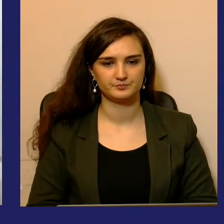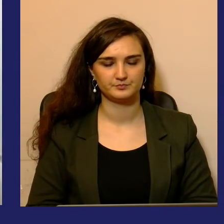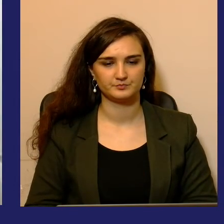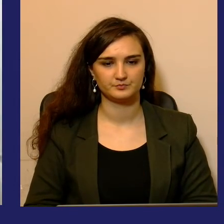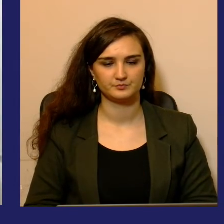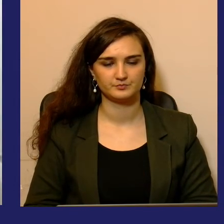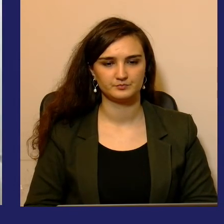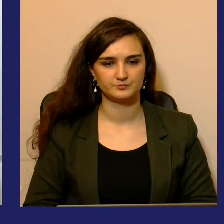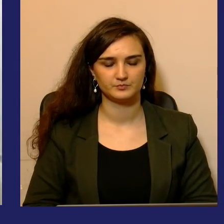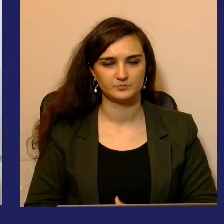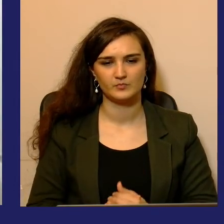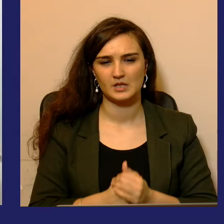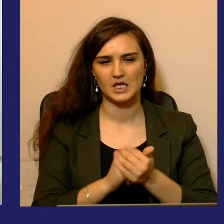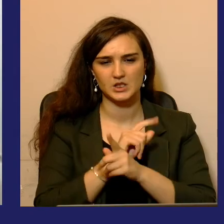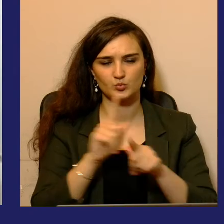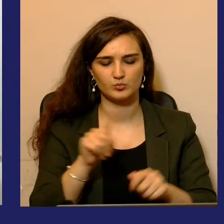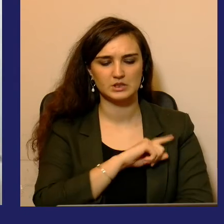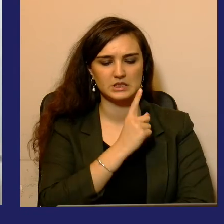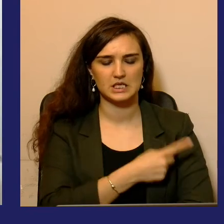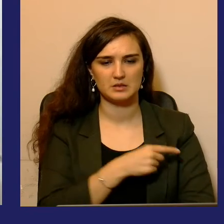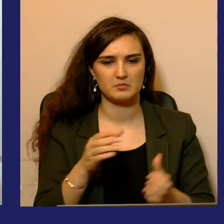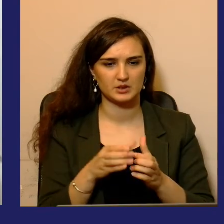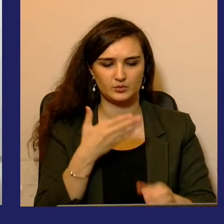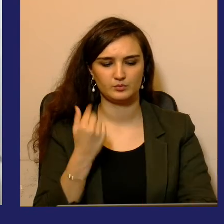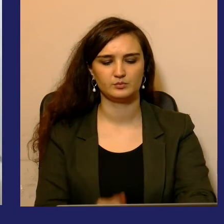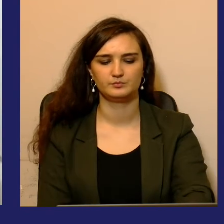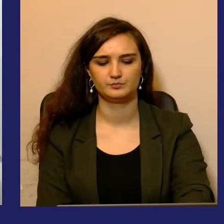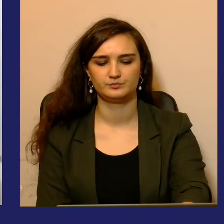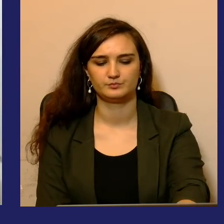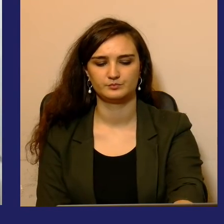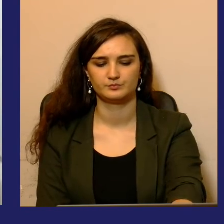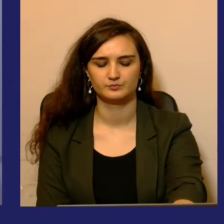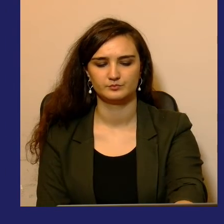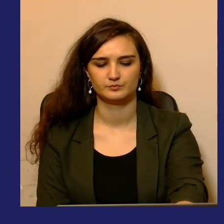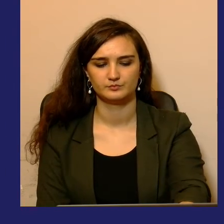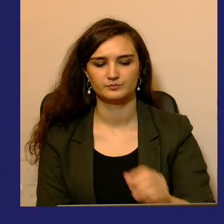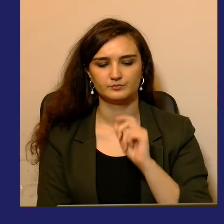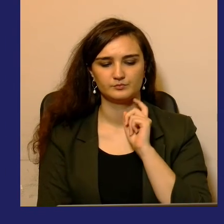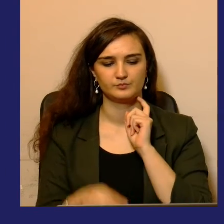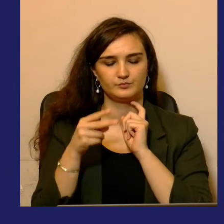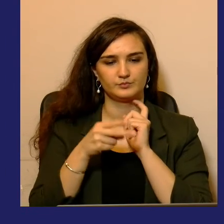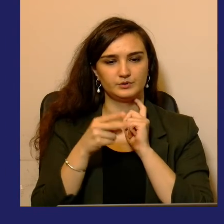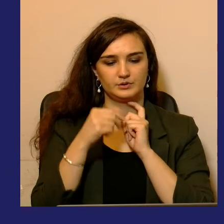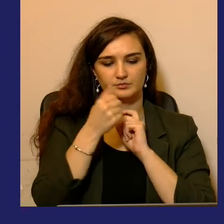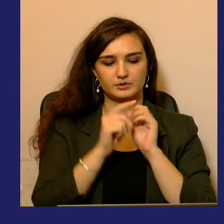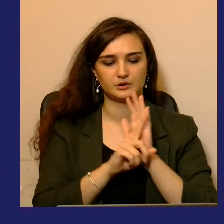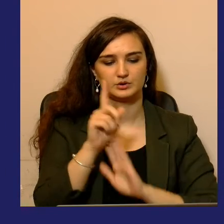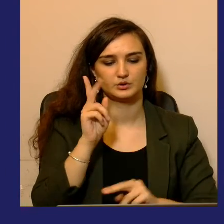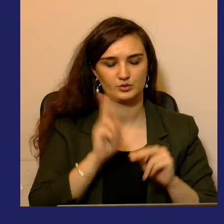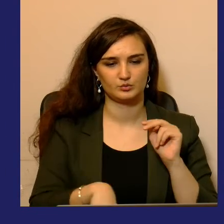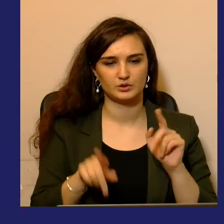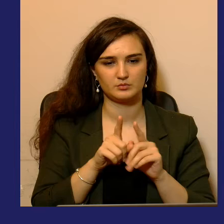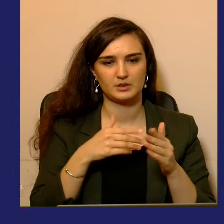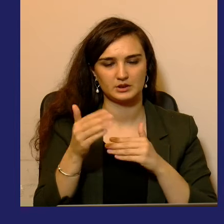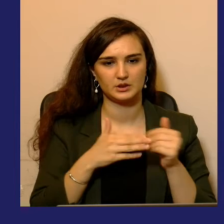that governs over time. This ended in 2000 when the PRI lost the presidential elections to the center-right